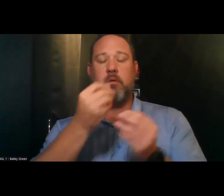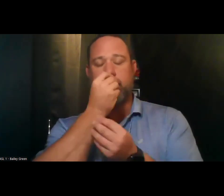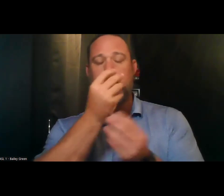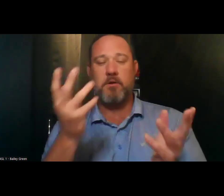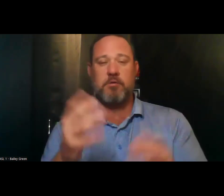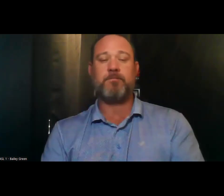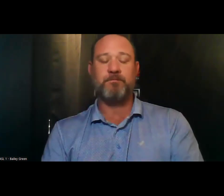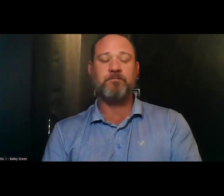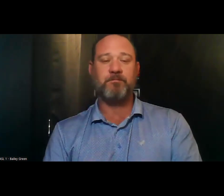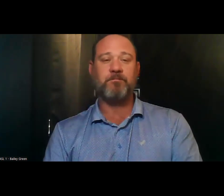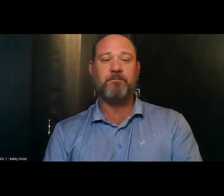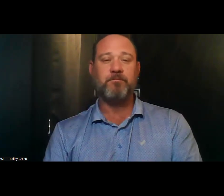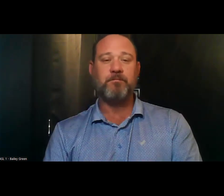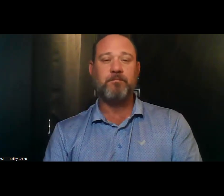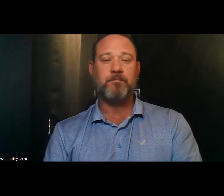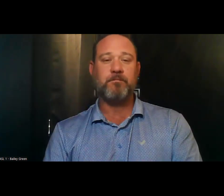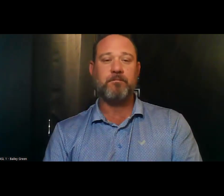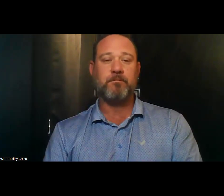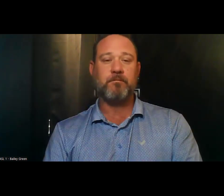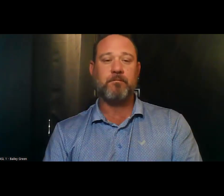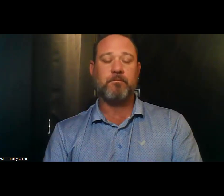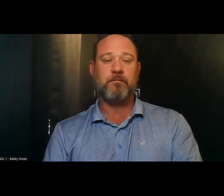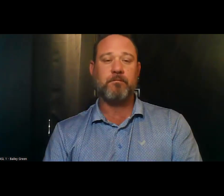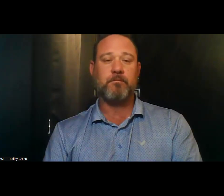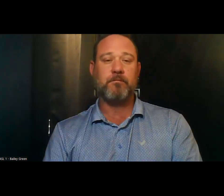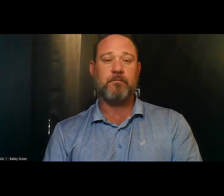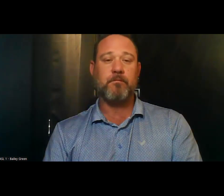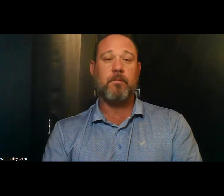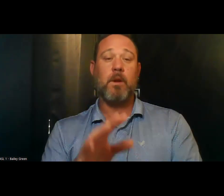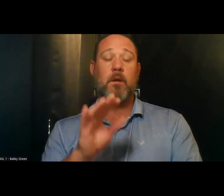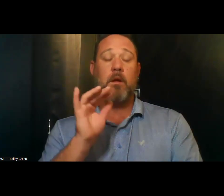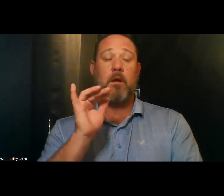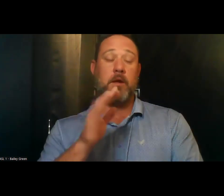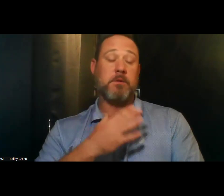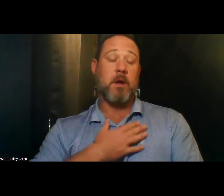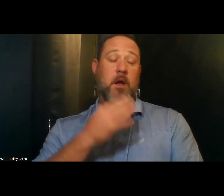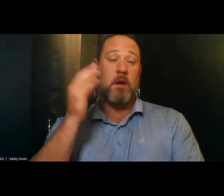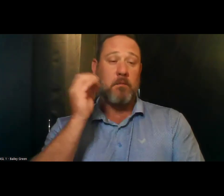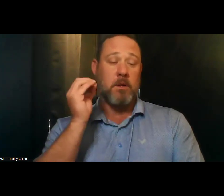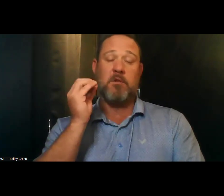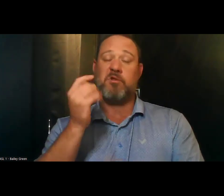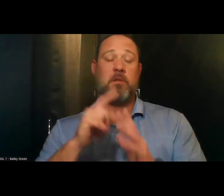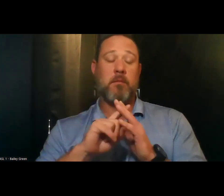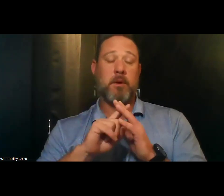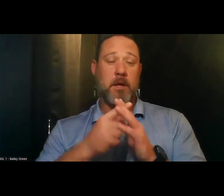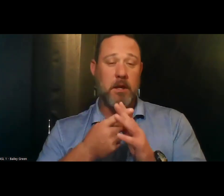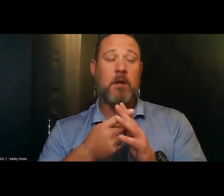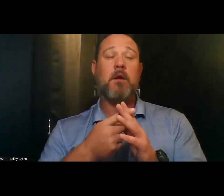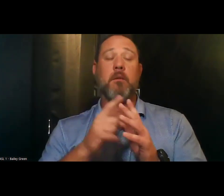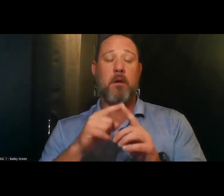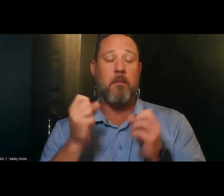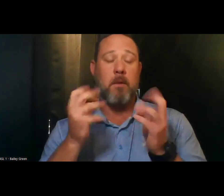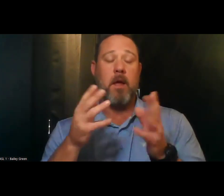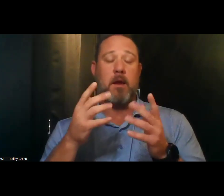materials to look at. But certainly that's really, in my opinion, the tip of the iceberg. But there are so many ways